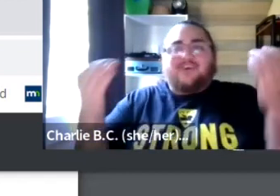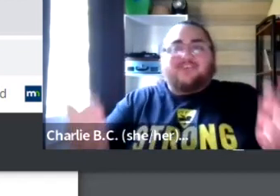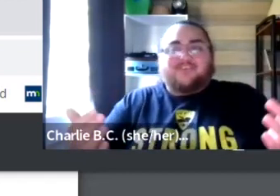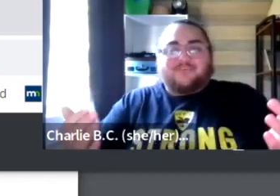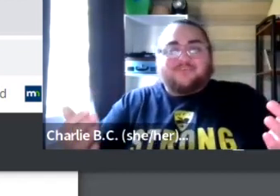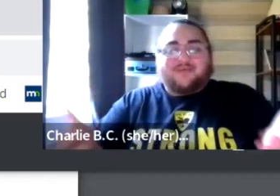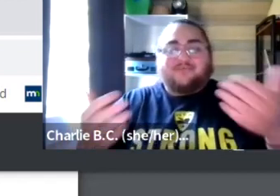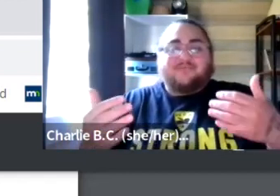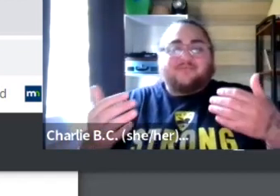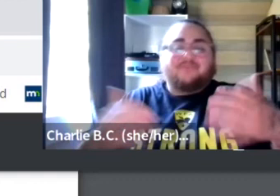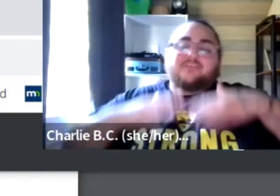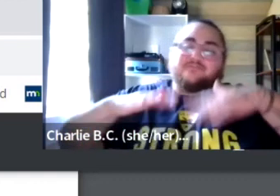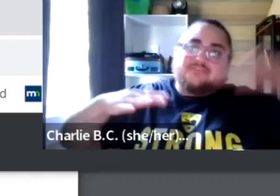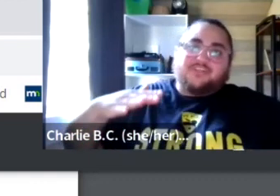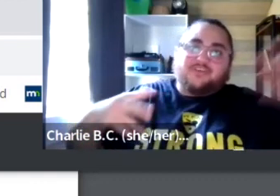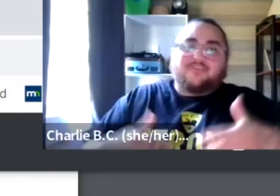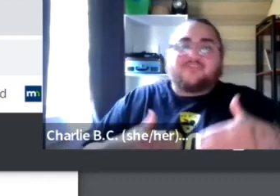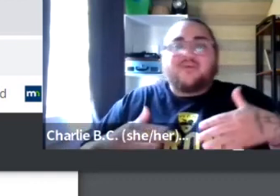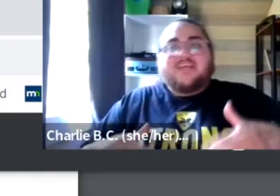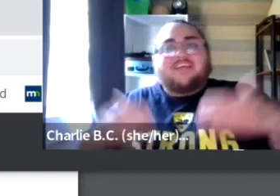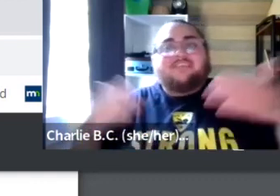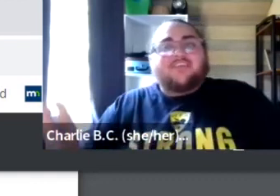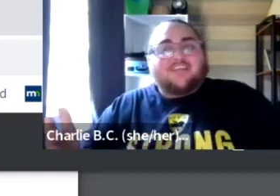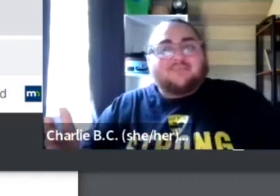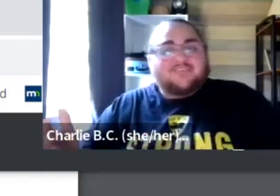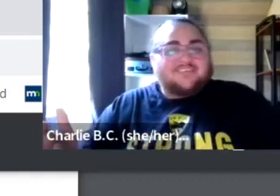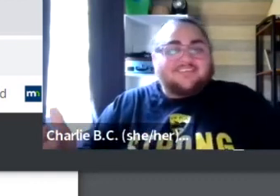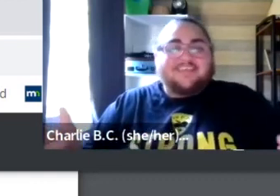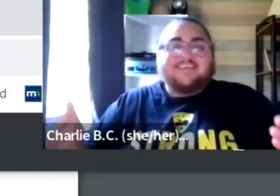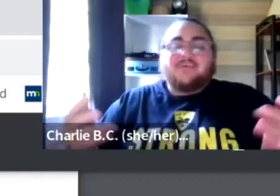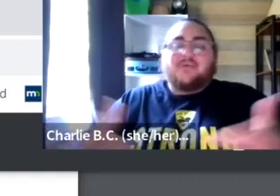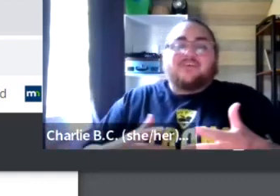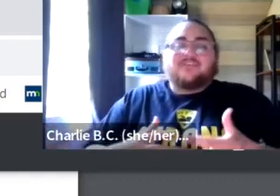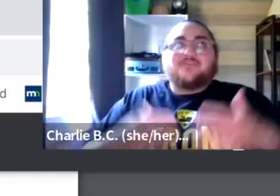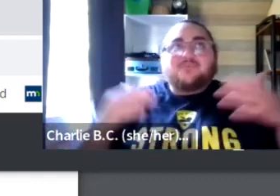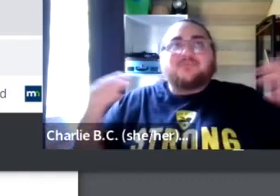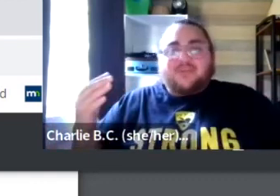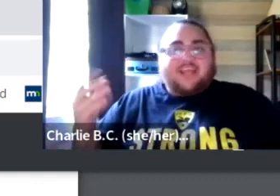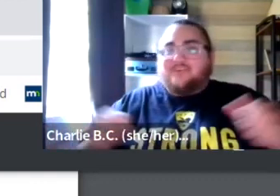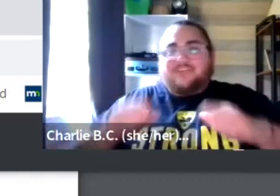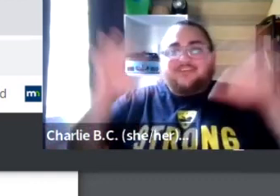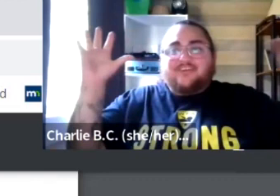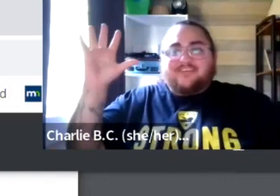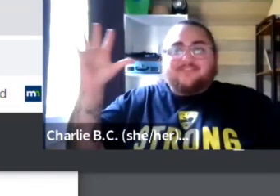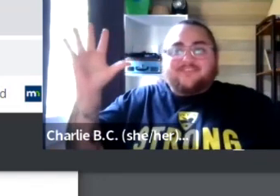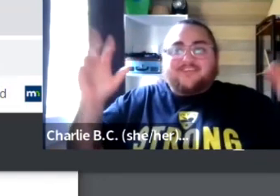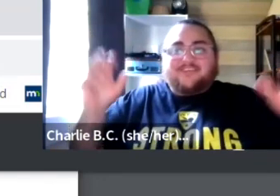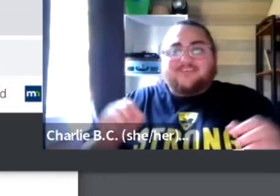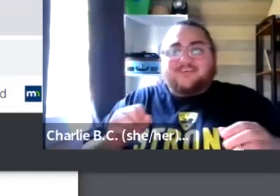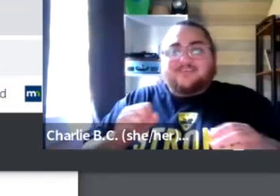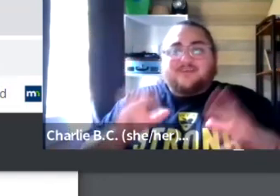you have to tell the youth that we foster 15 and over. So you have to tell the young person that we are super, super gay. Glitter